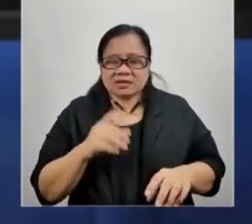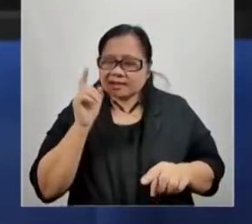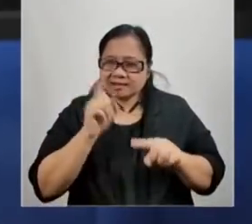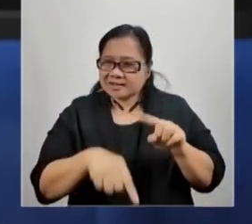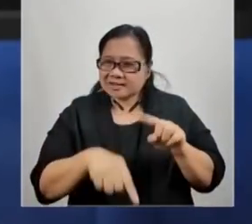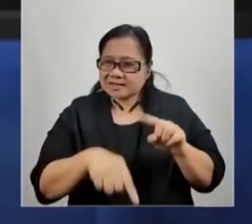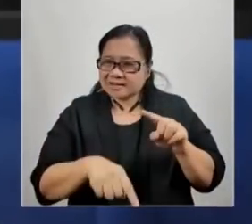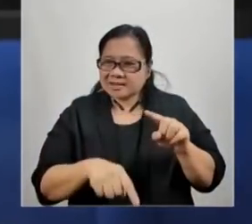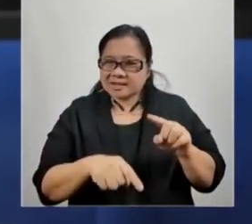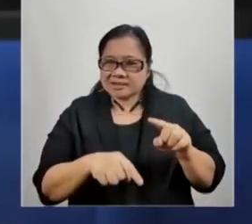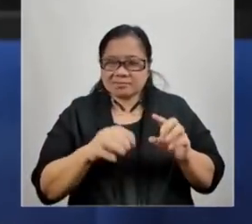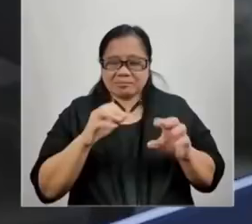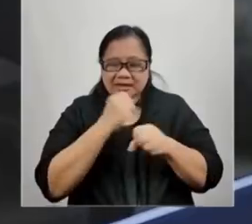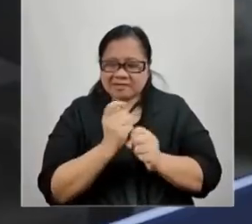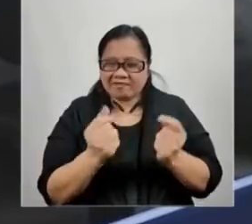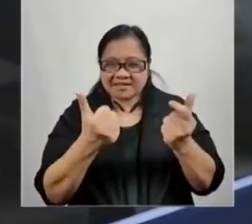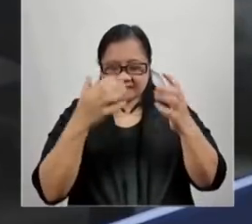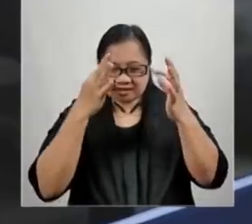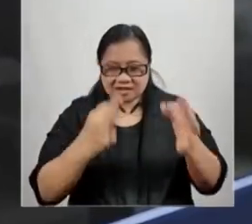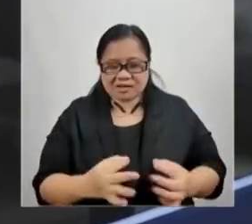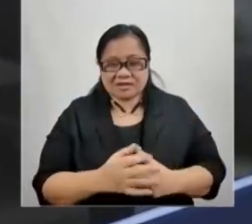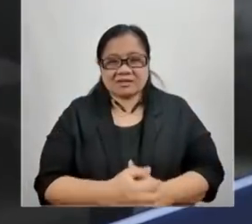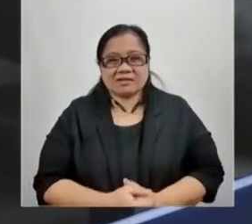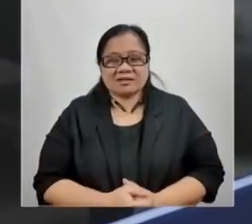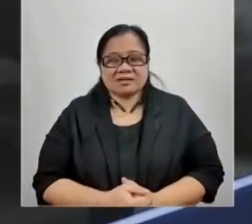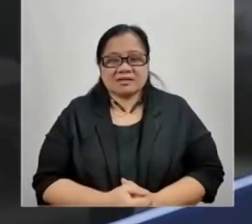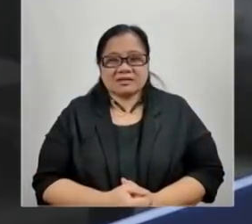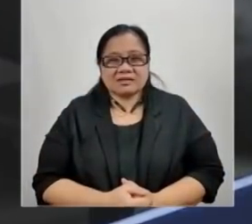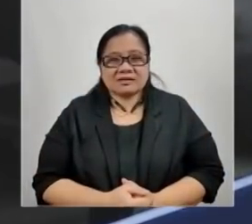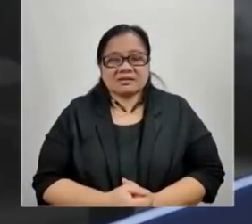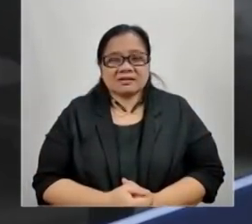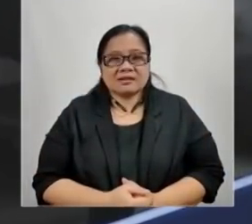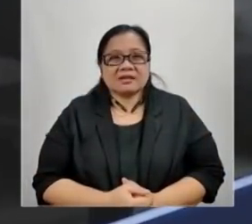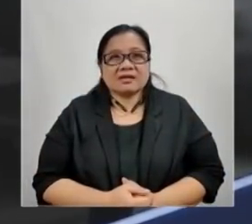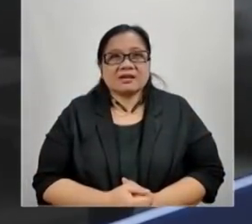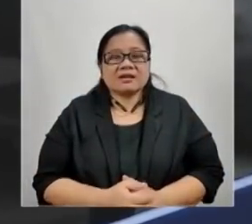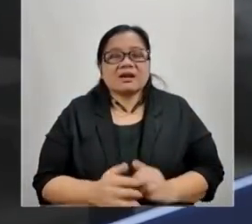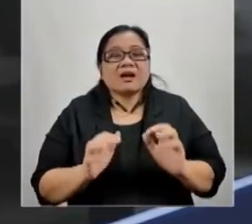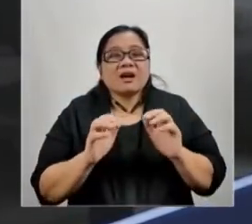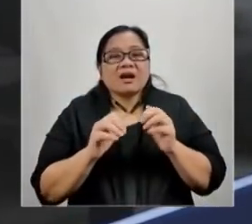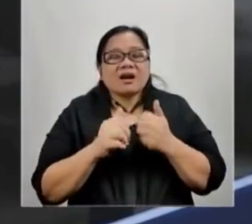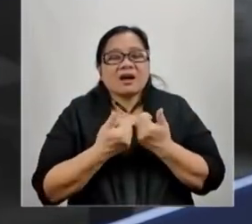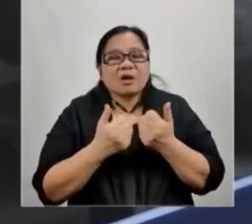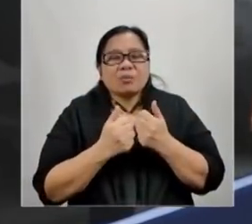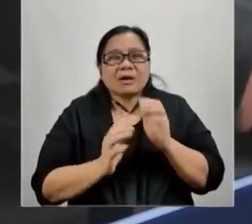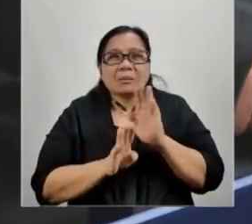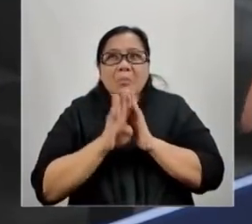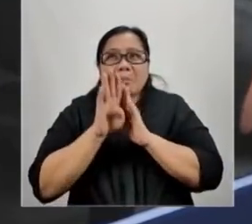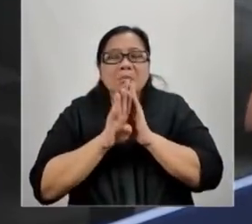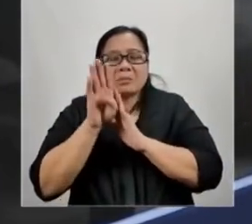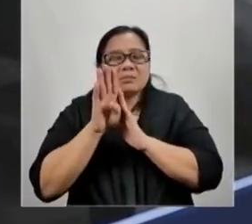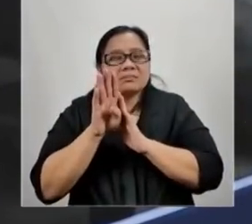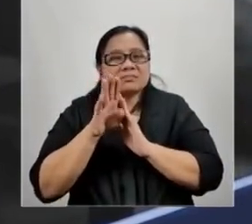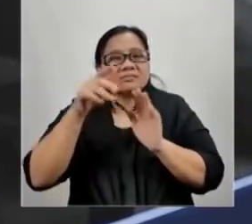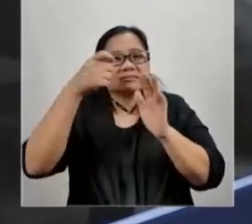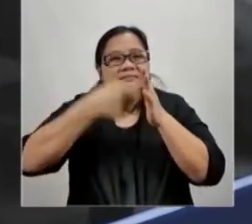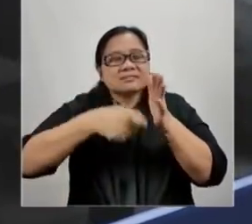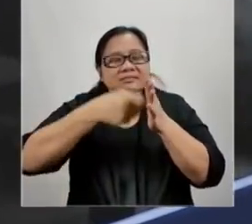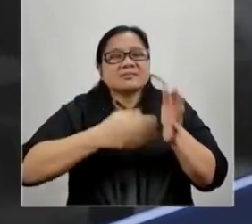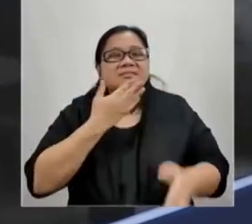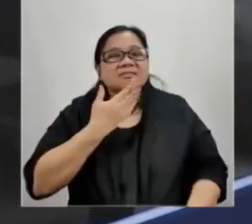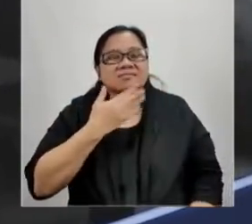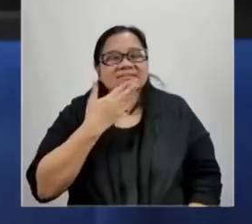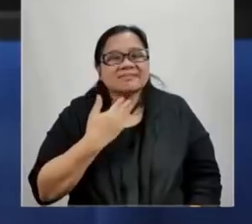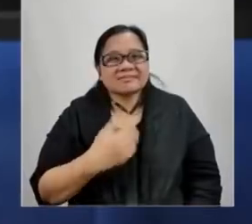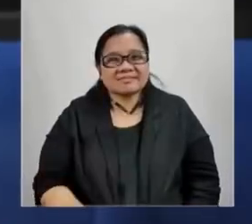made. Ma'am, follow-up lang. Paano po yung mga pag-surge ng prices ng sugar? Paano natin i-address? Like we said, it is